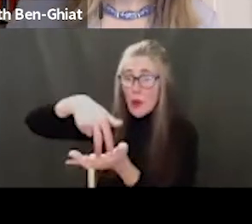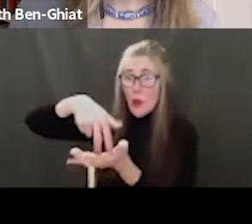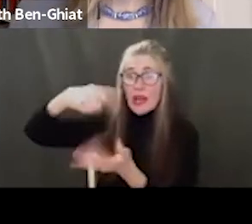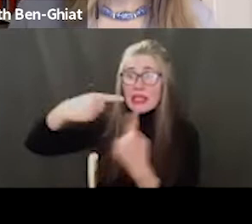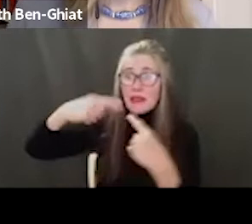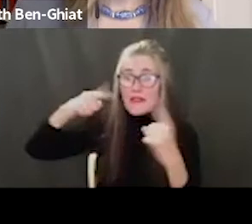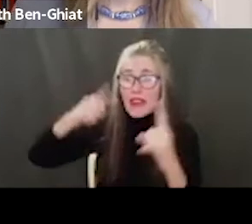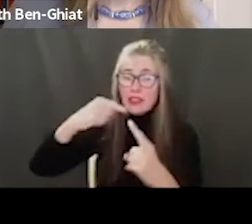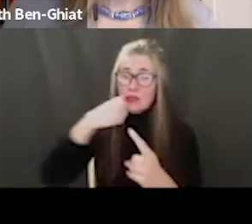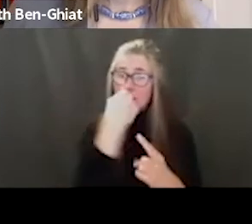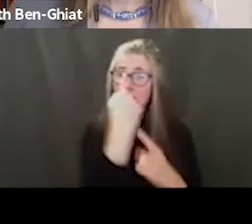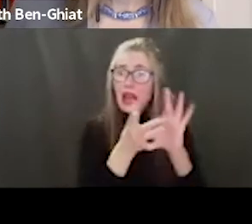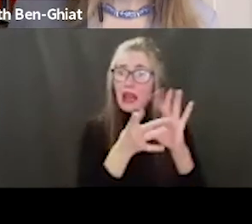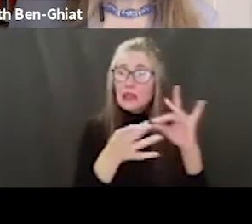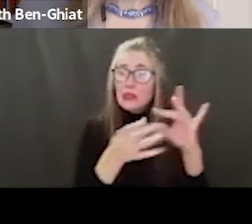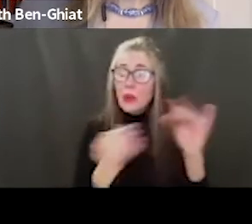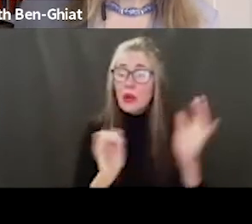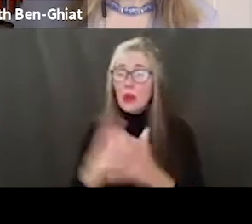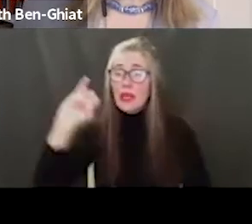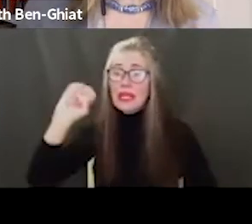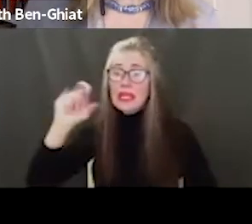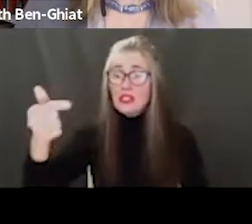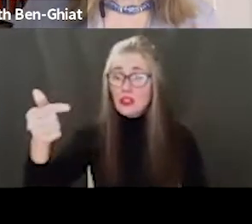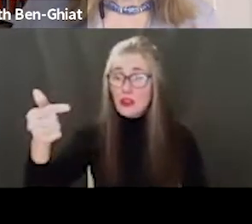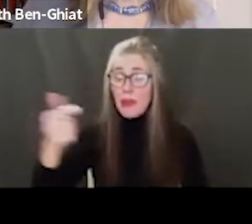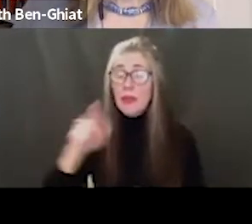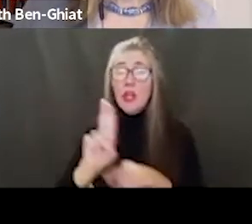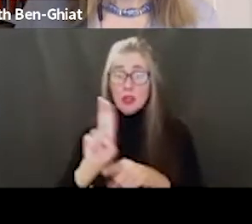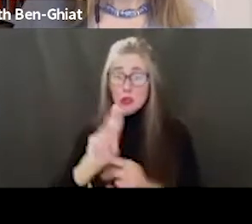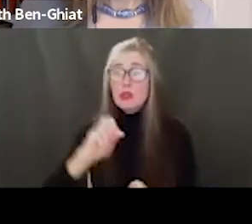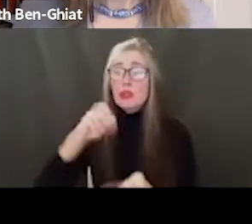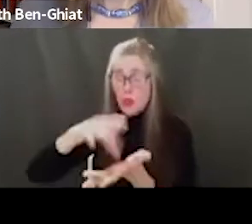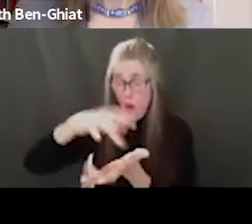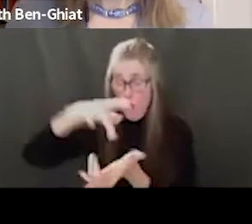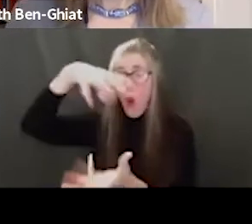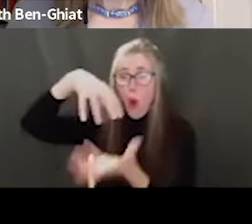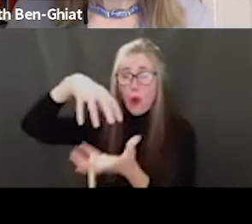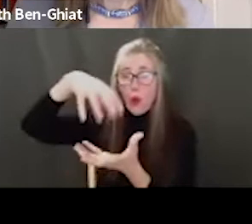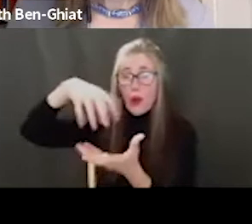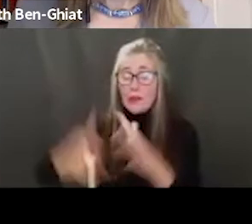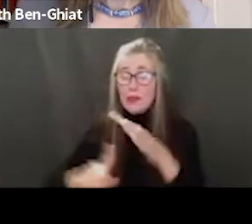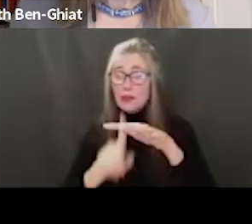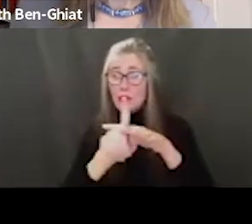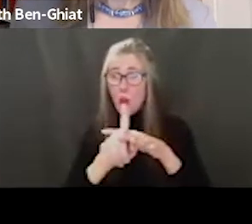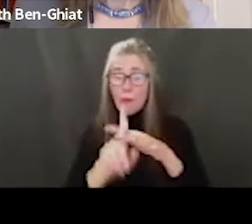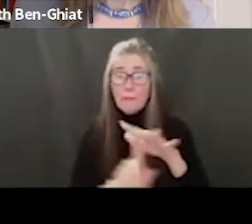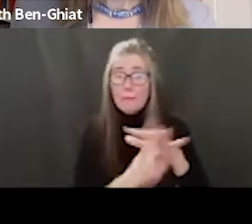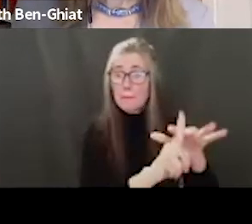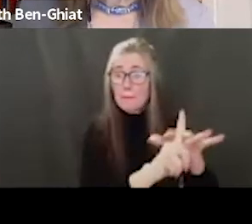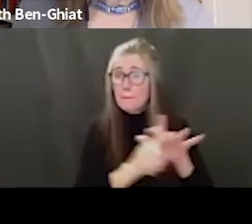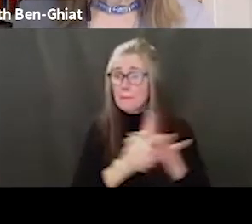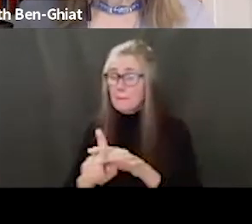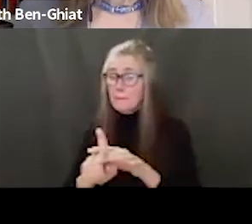at telling his story through Instagram, but he uses holograms to appear simultaneously at rallies around the world.